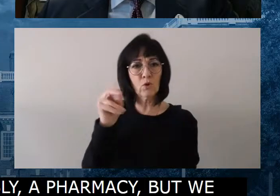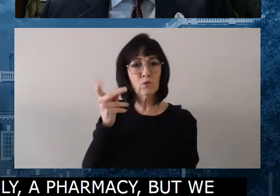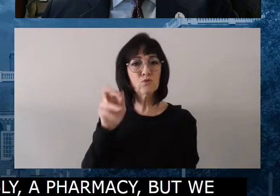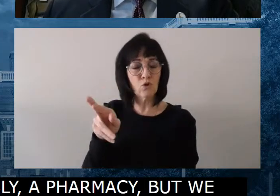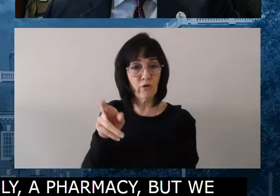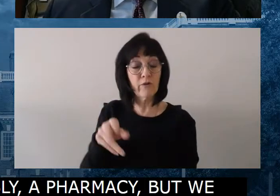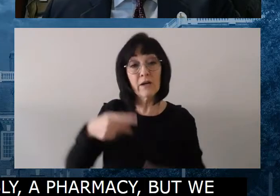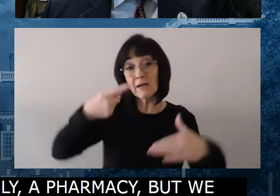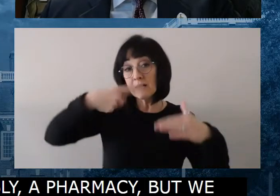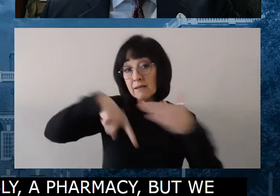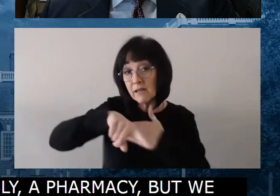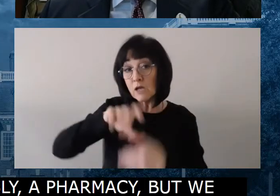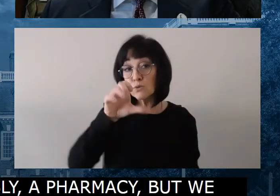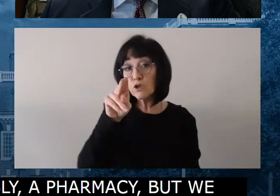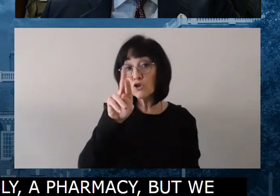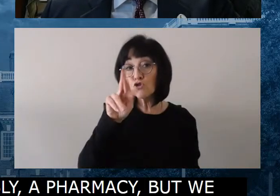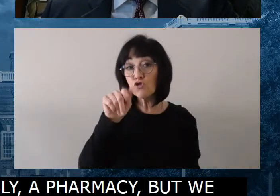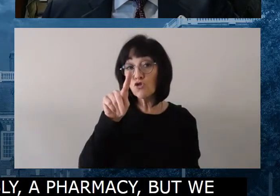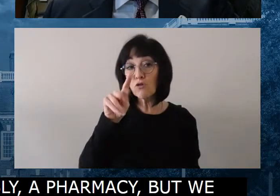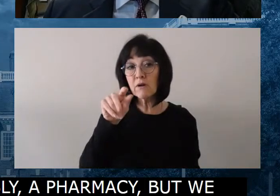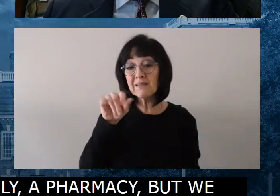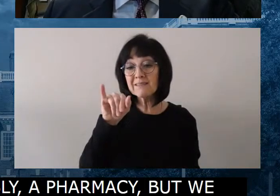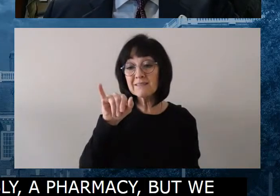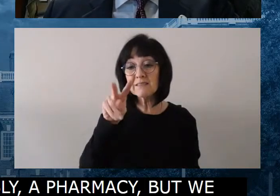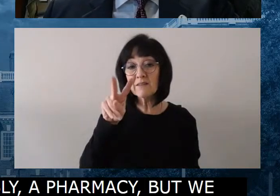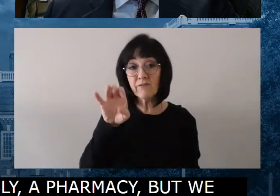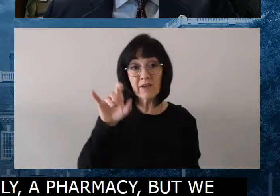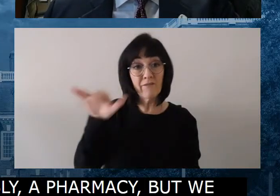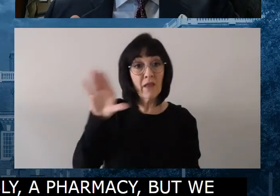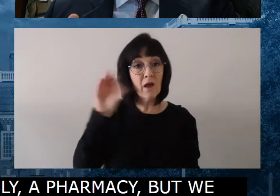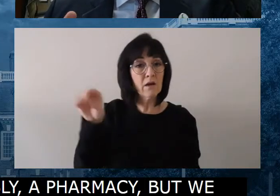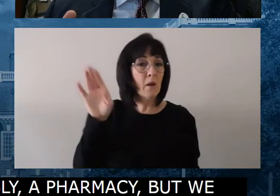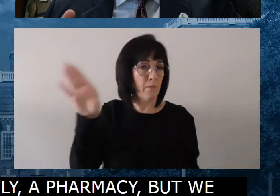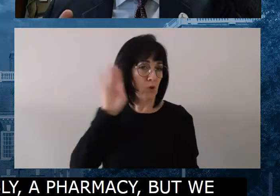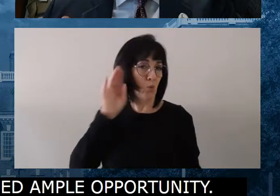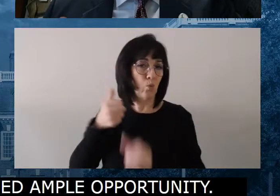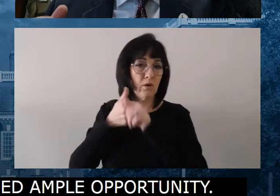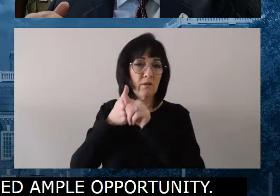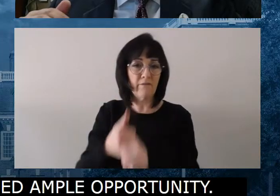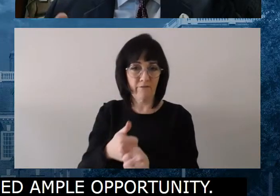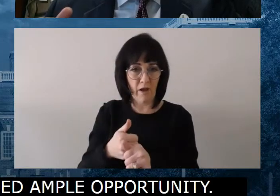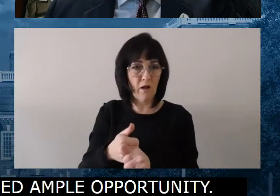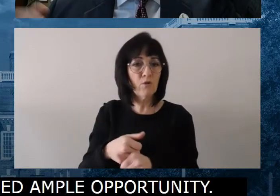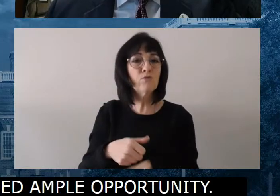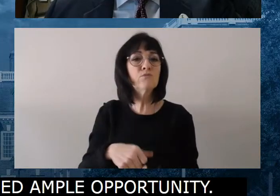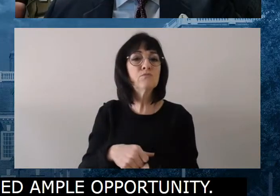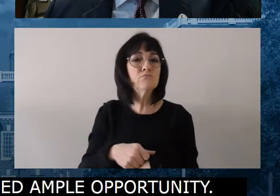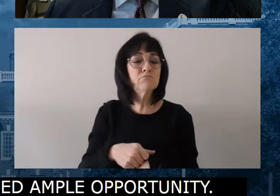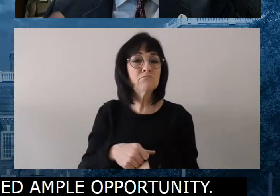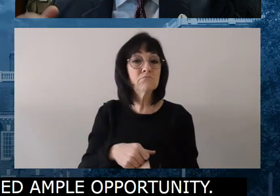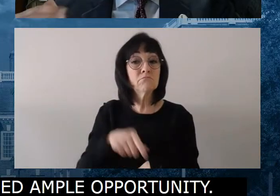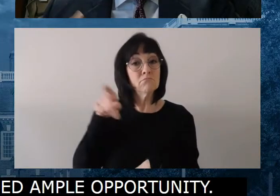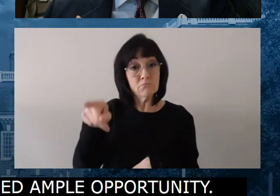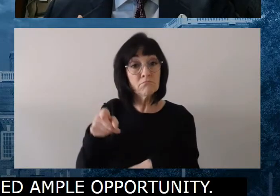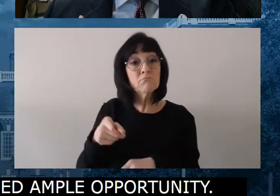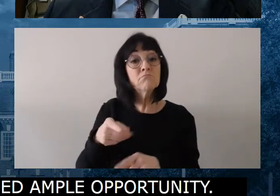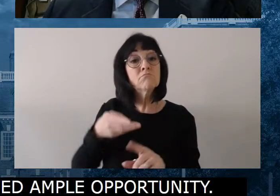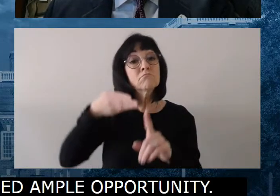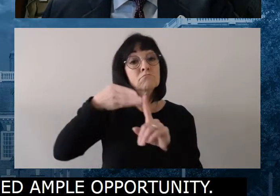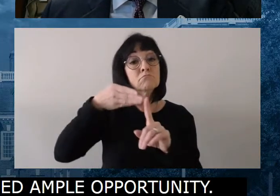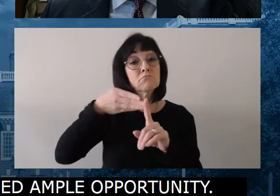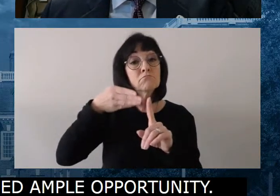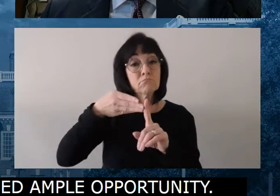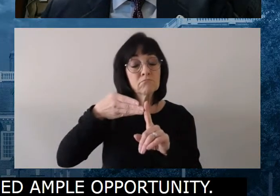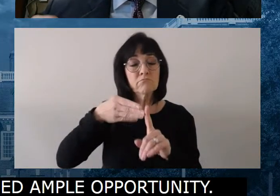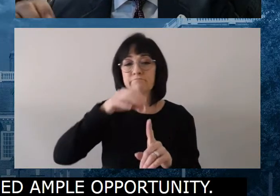the same process that we use for the pharmacies. They will be targeting individuals over the age of 50 off the State